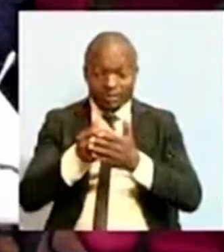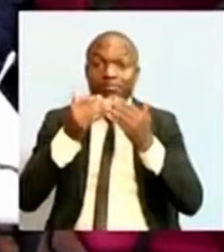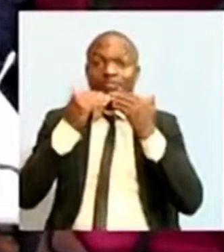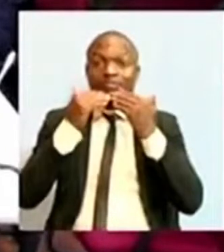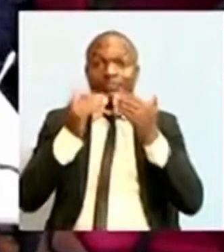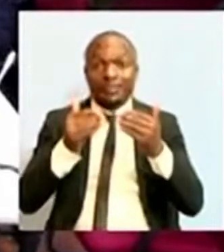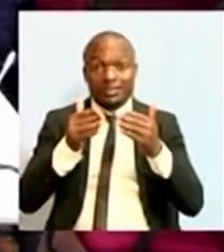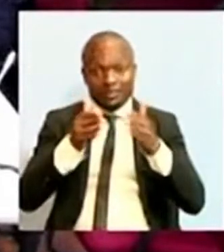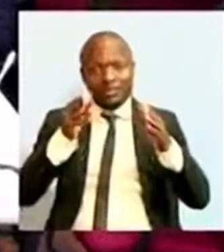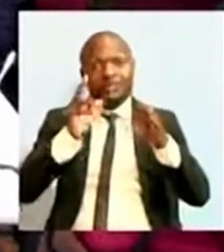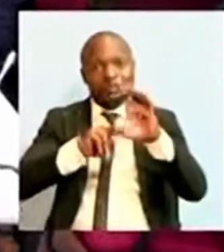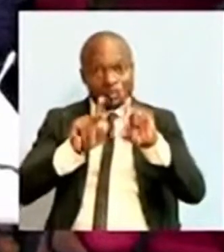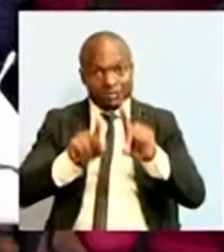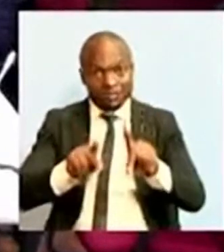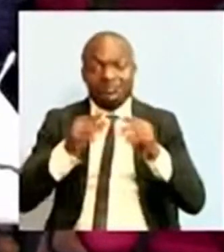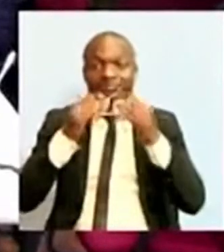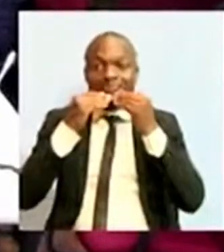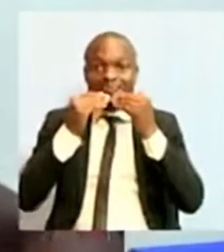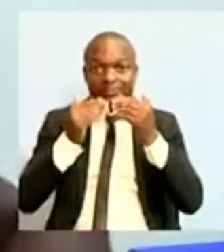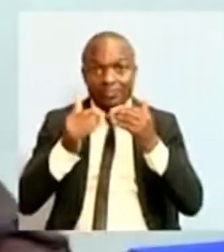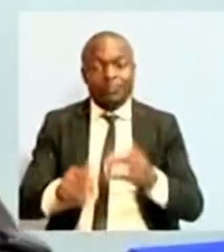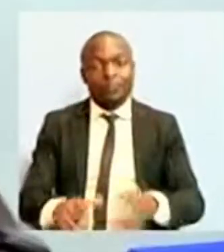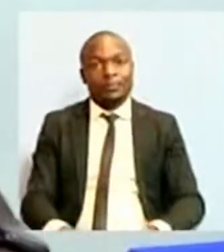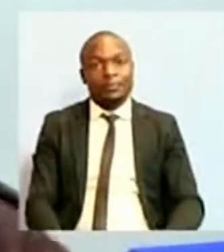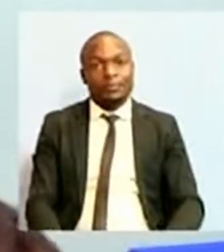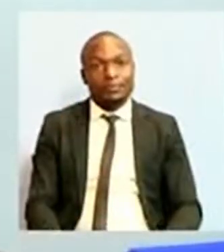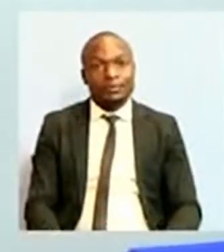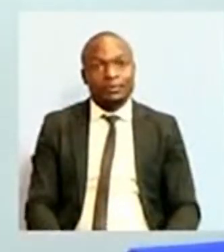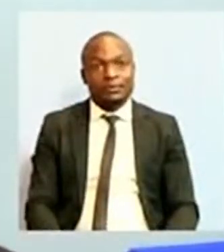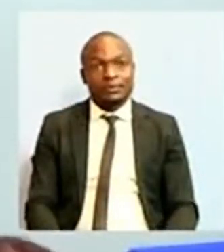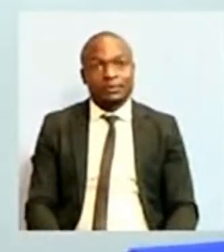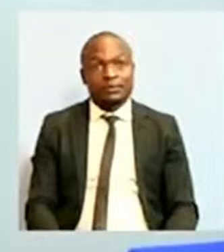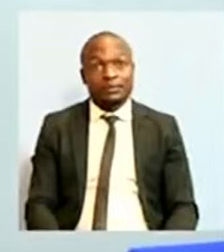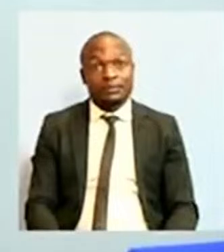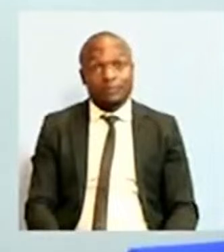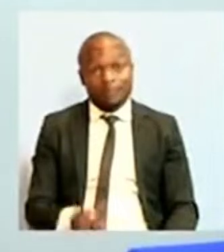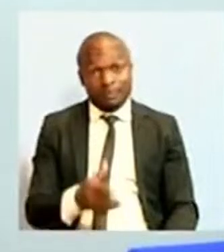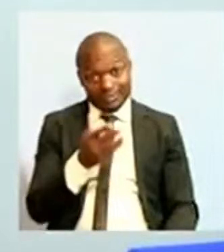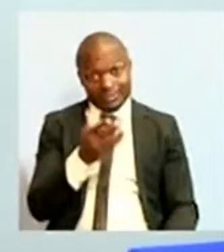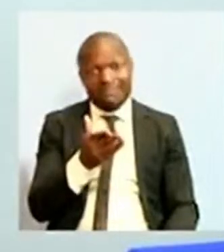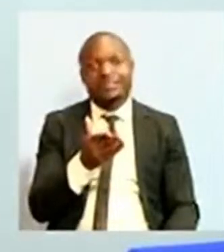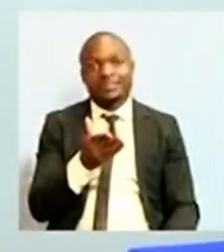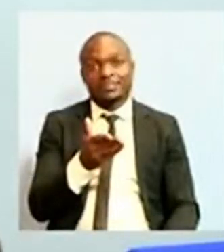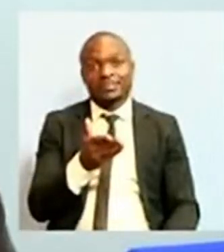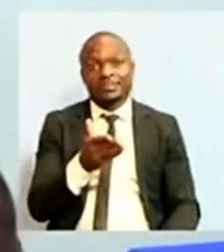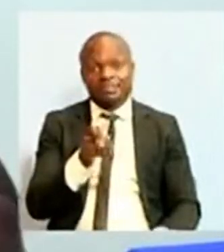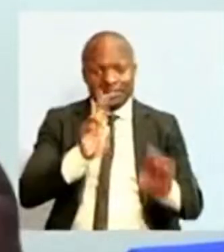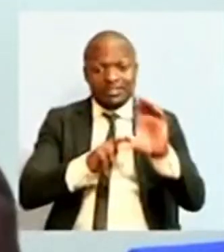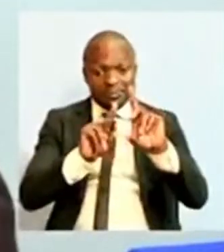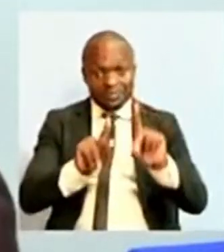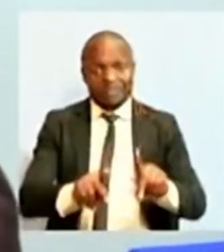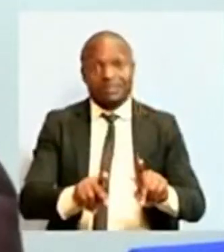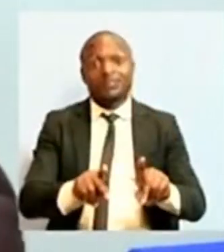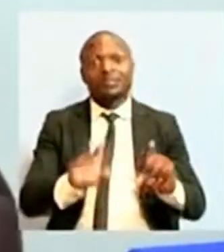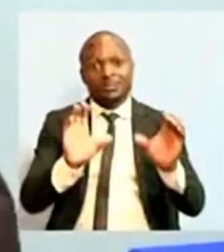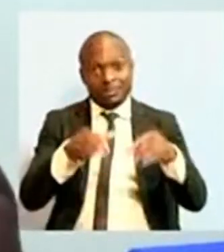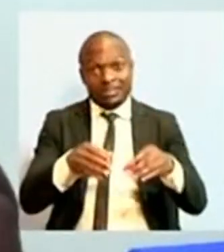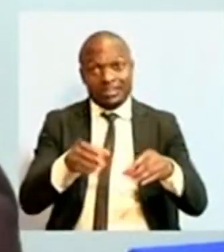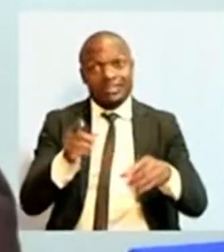very much, Chair. Thank you. That is the substantive chair, and I'm